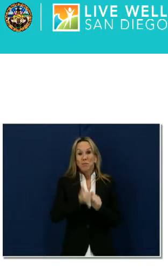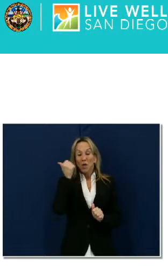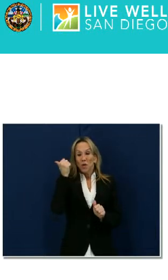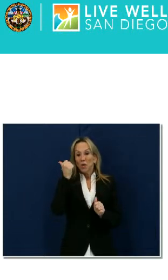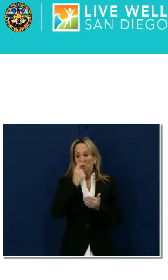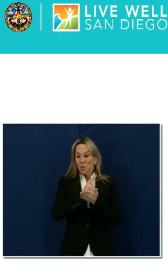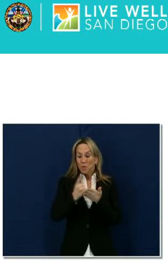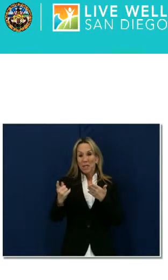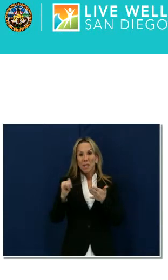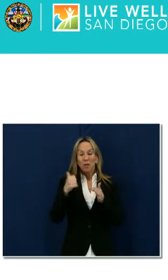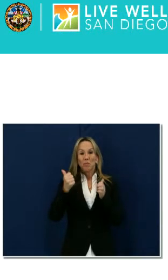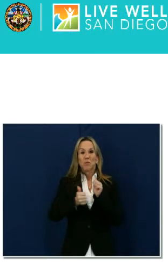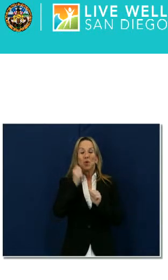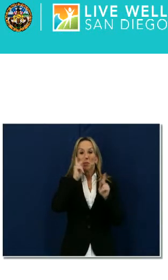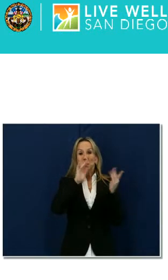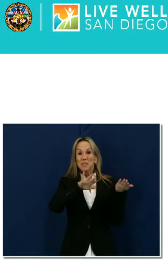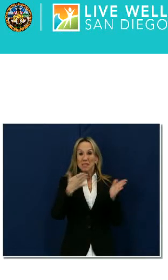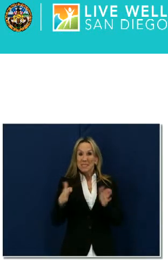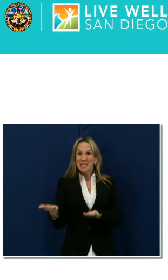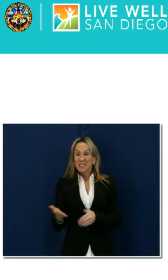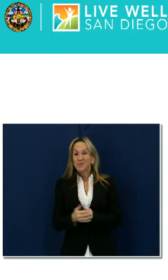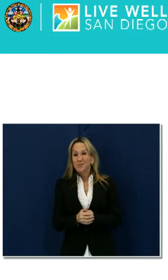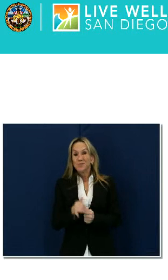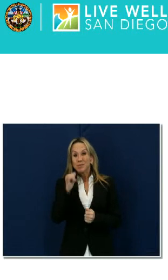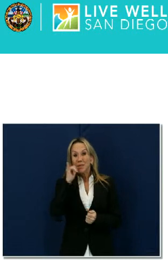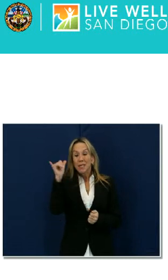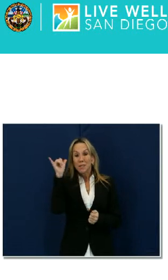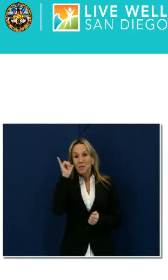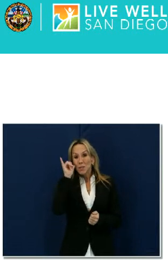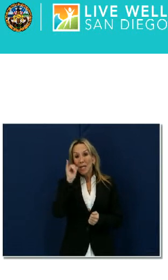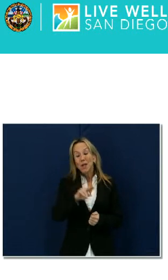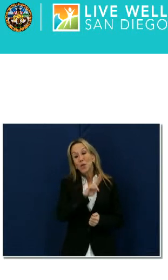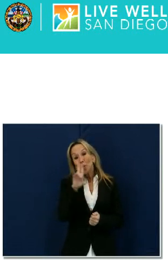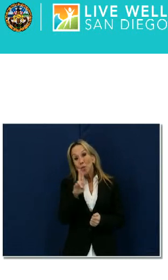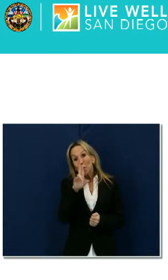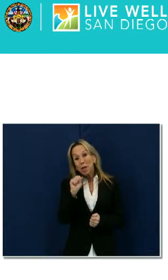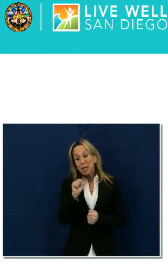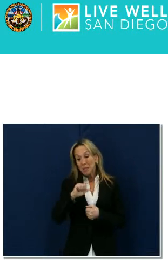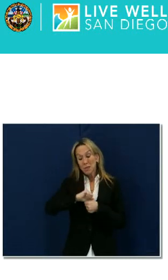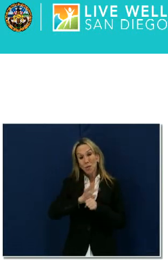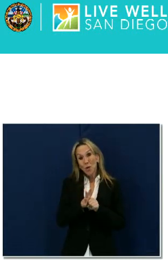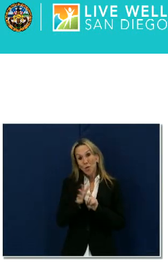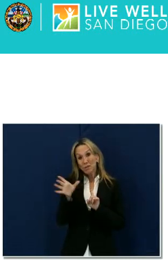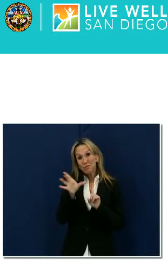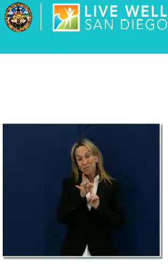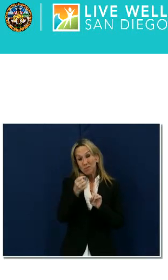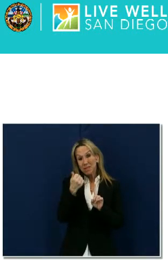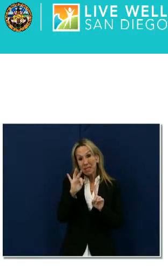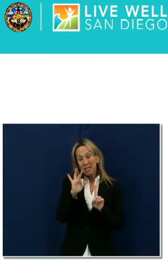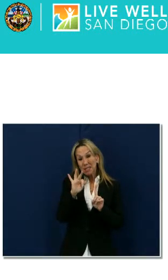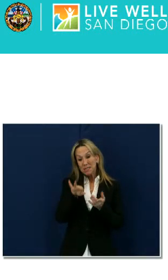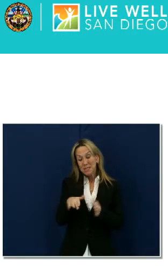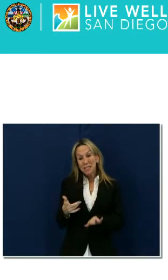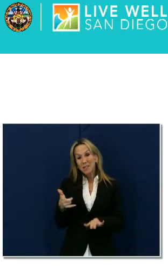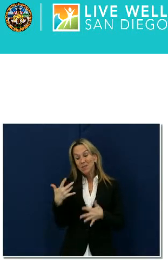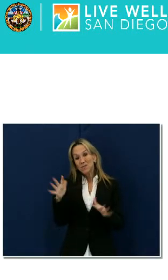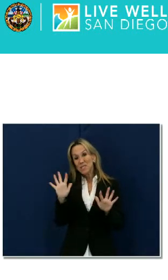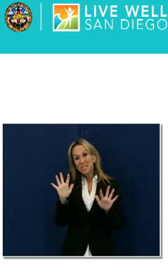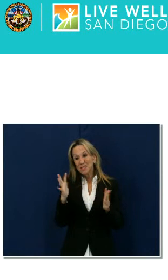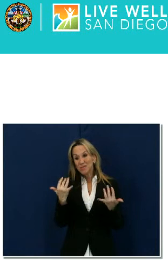the coronavirus pandemic. As of yesterday, the U.S. COVID-19 deaths have surpassed